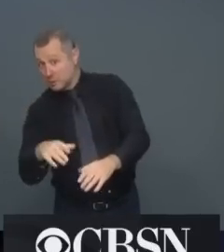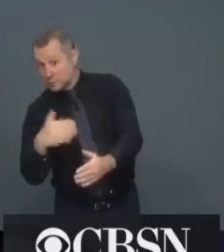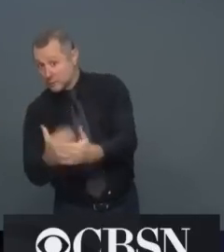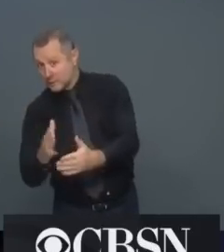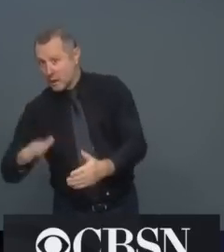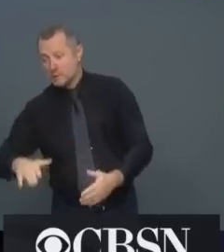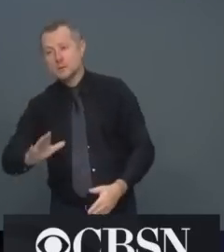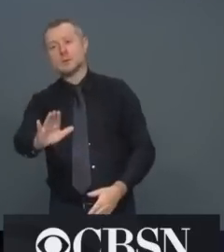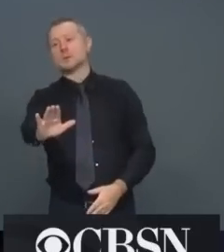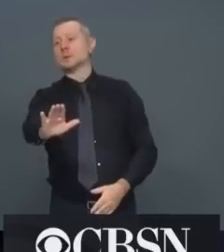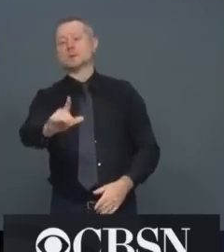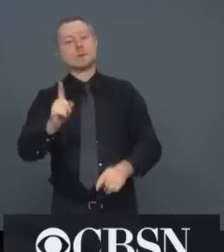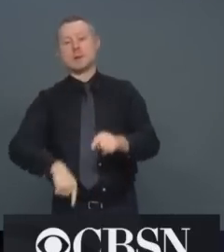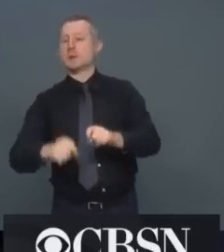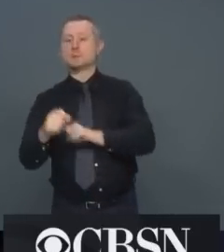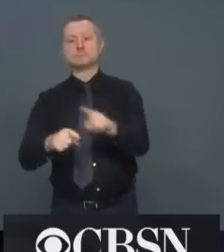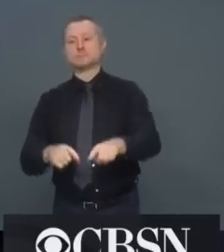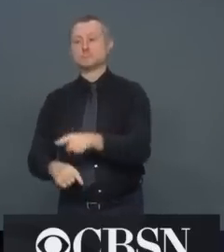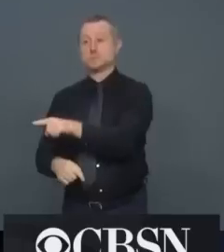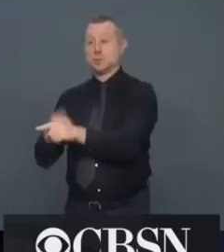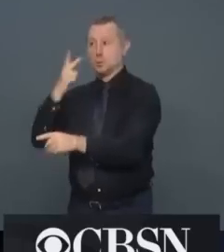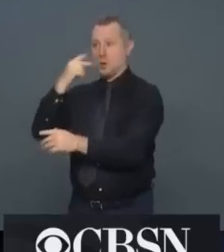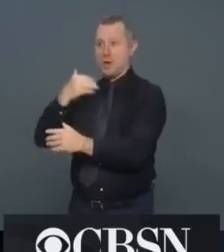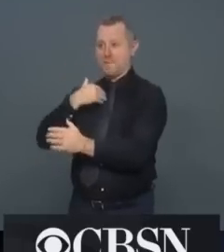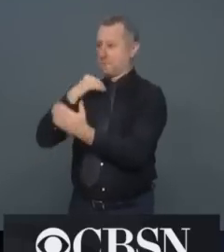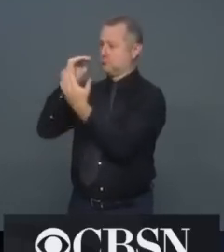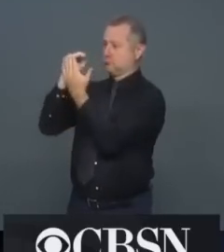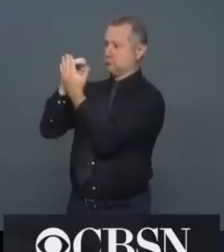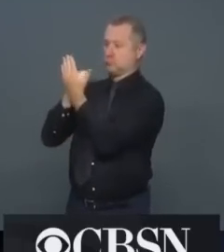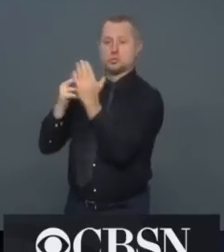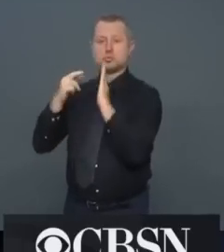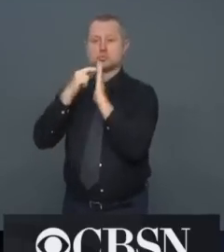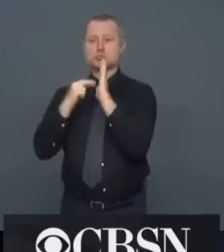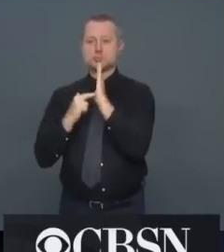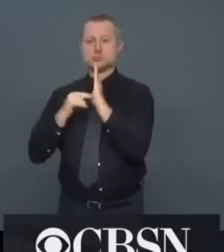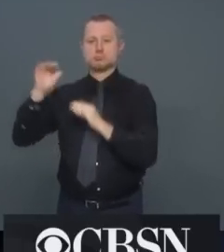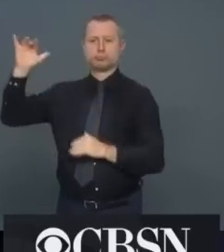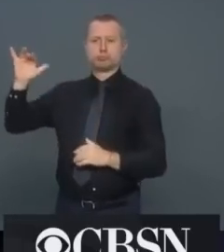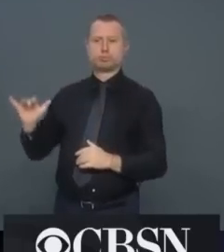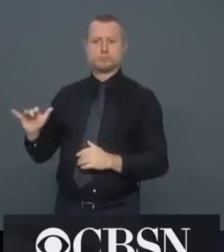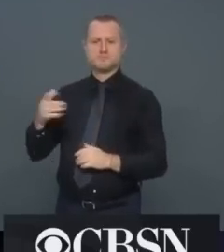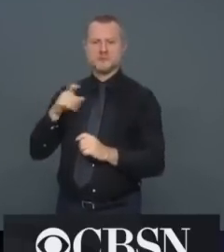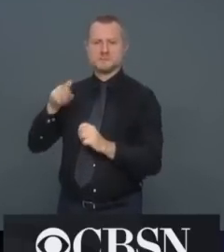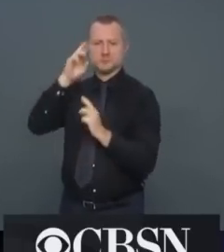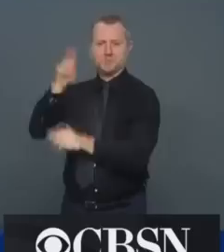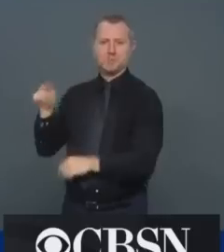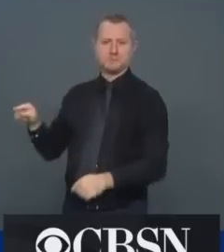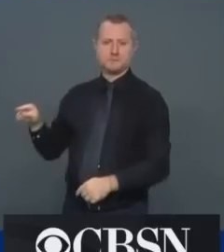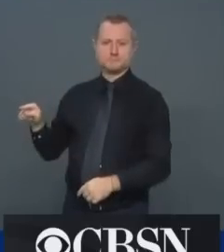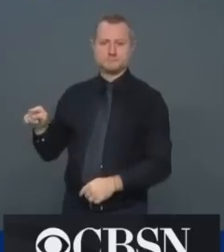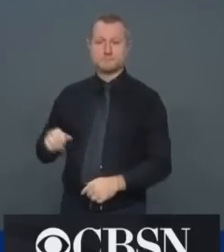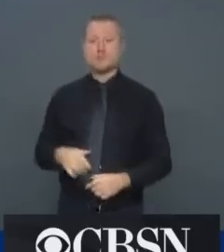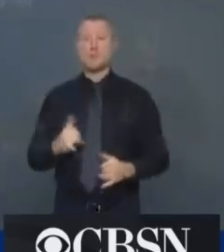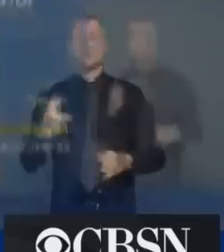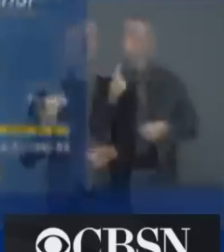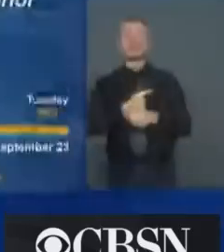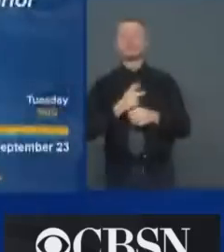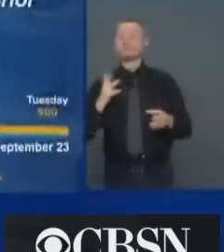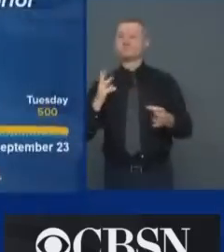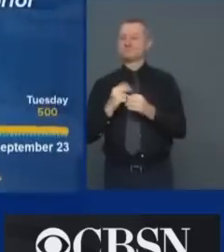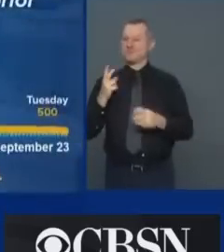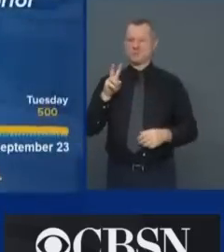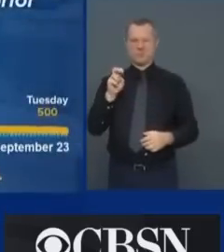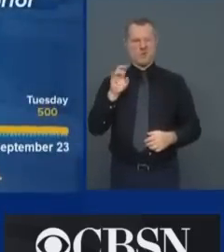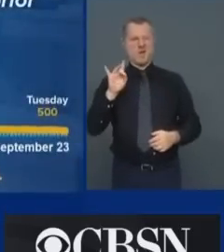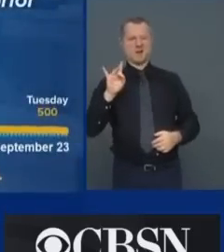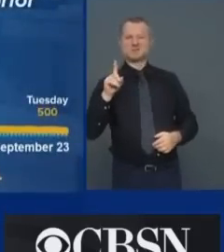in. I hope you will all respect them. Today is day 208. The numbers